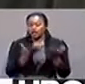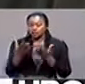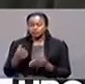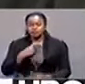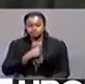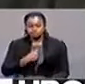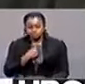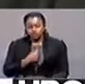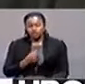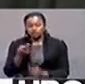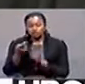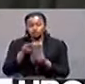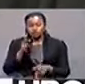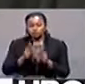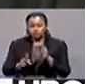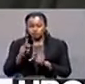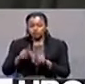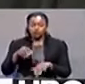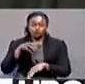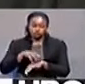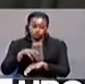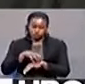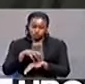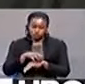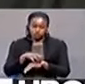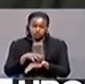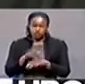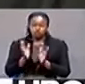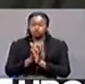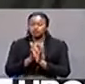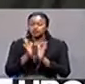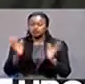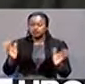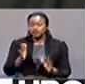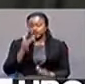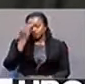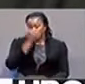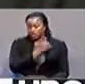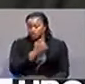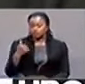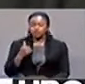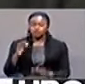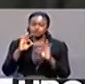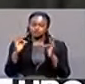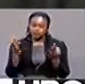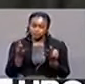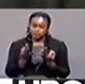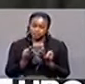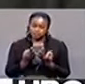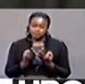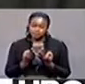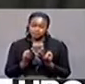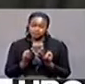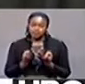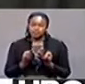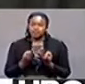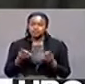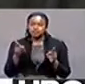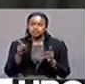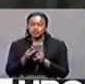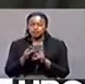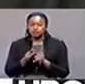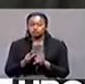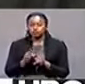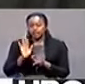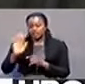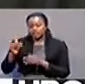people of Tororo to the entire Catholic family and to his